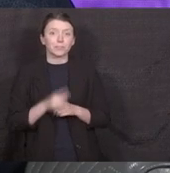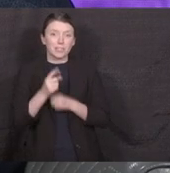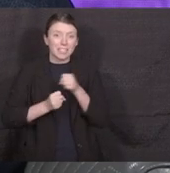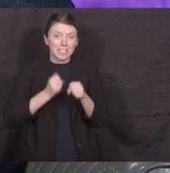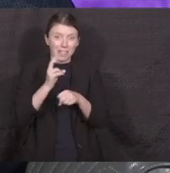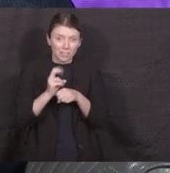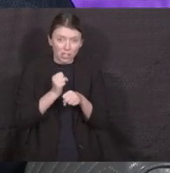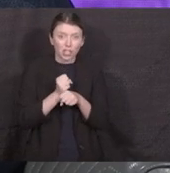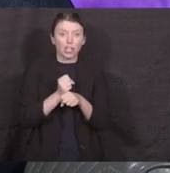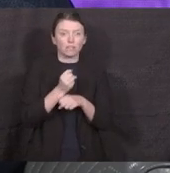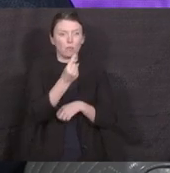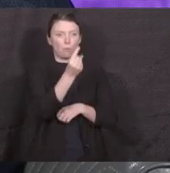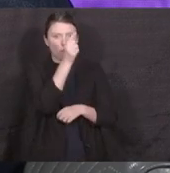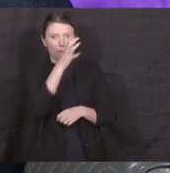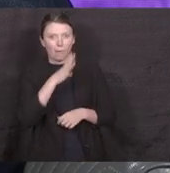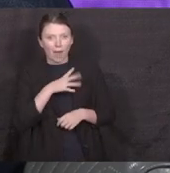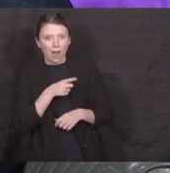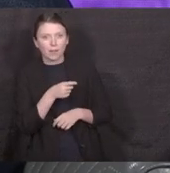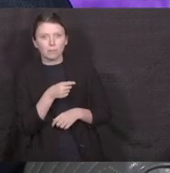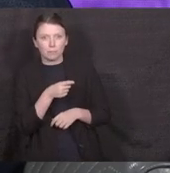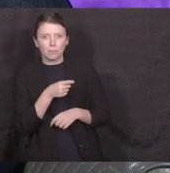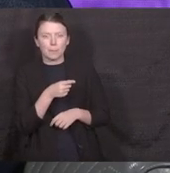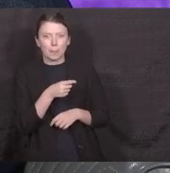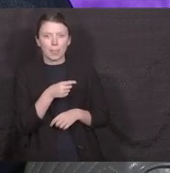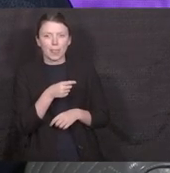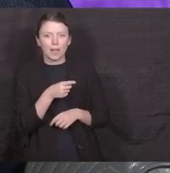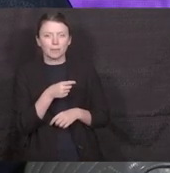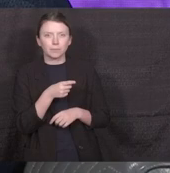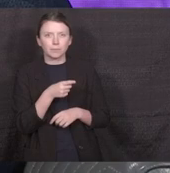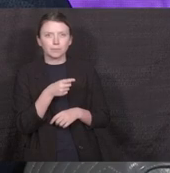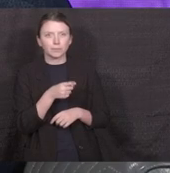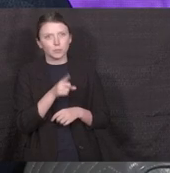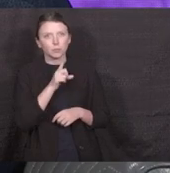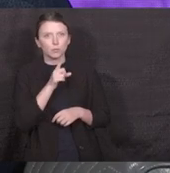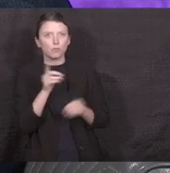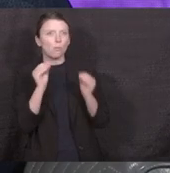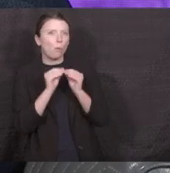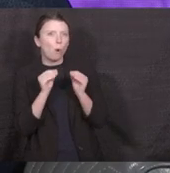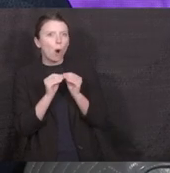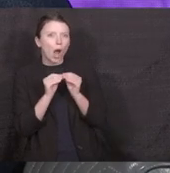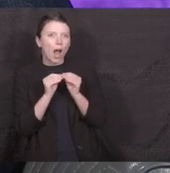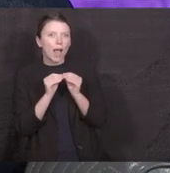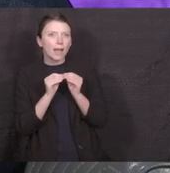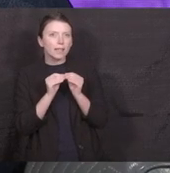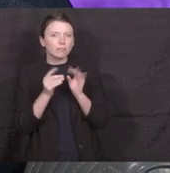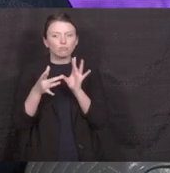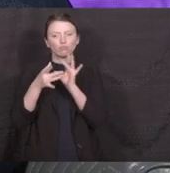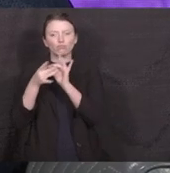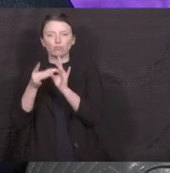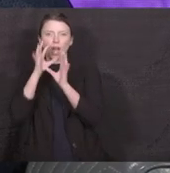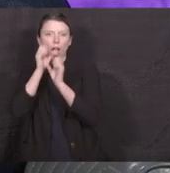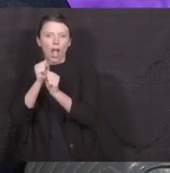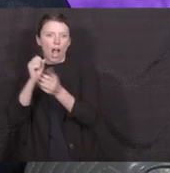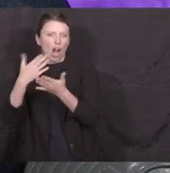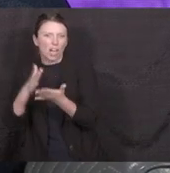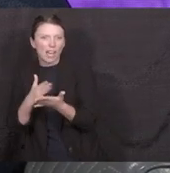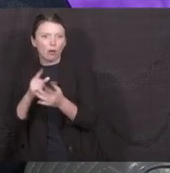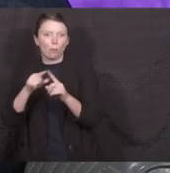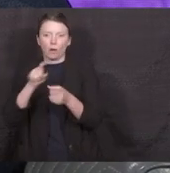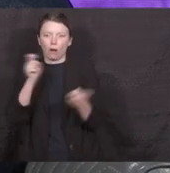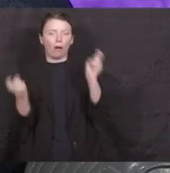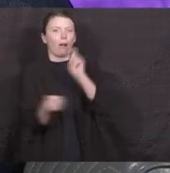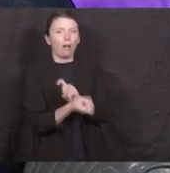one got it. And she was actually more sort of into cooking kind of thing, but she all of a sudden